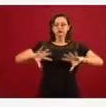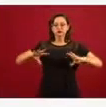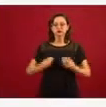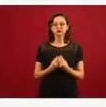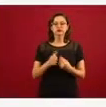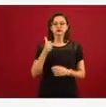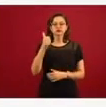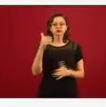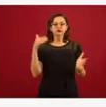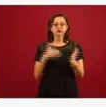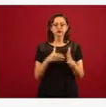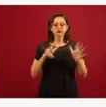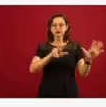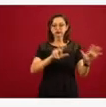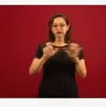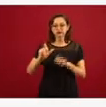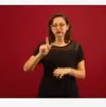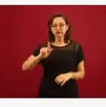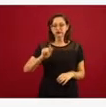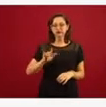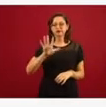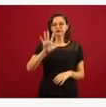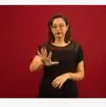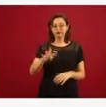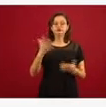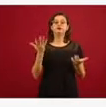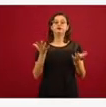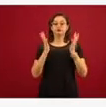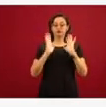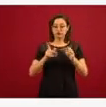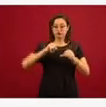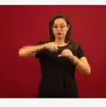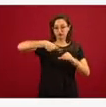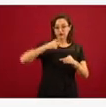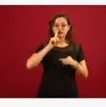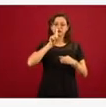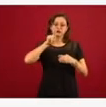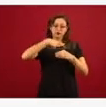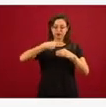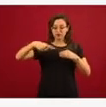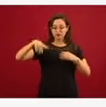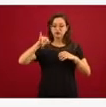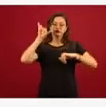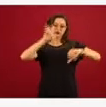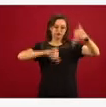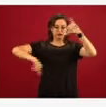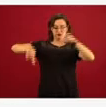have a higher concentration of the epidemic. To this day, we have